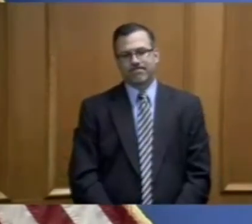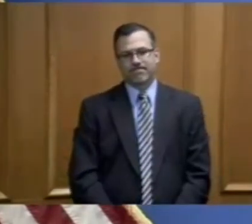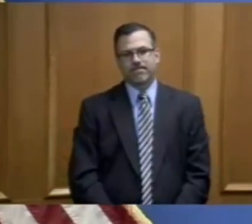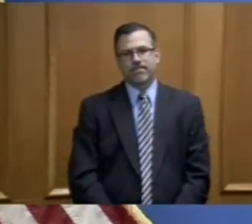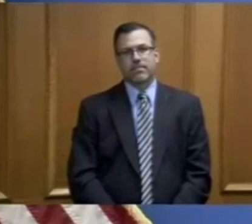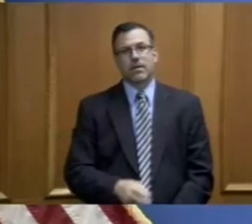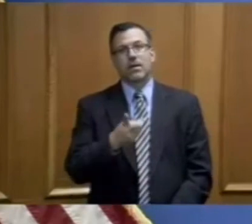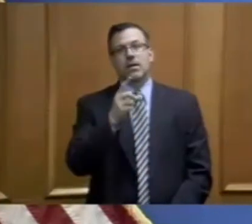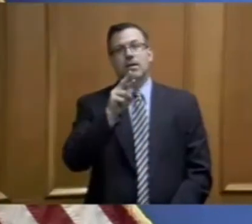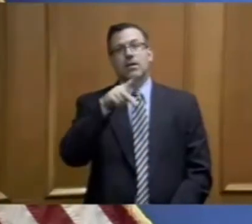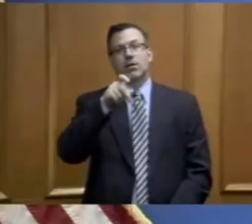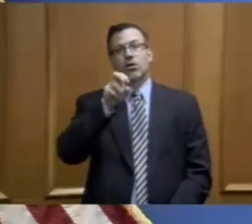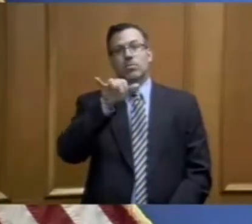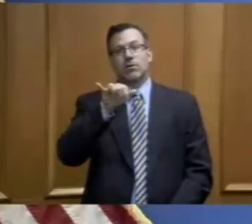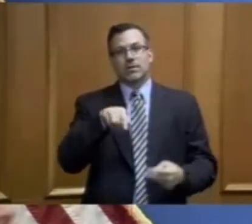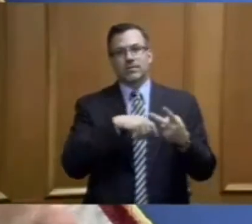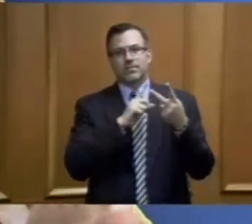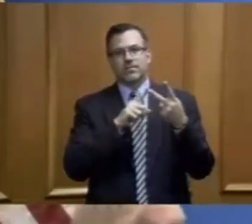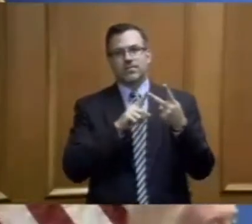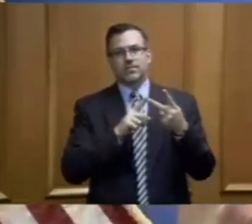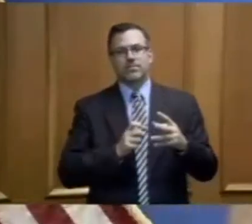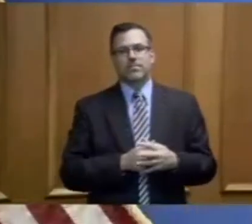Dr. Piercy.